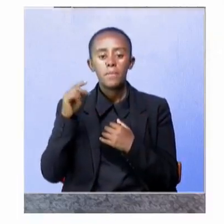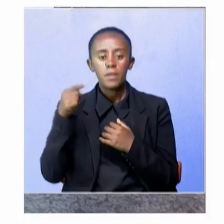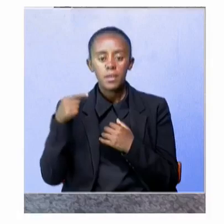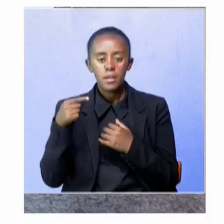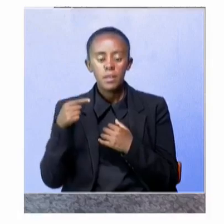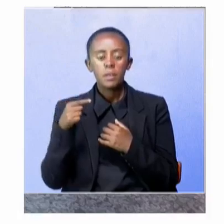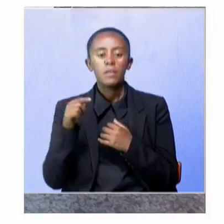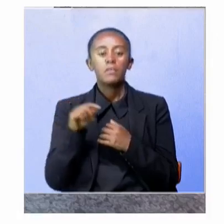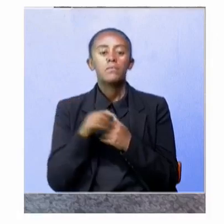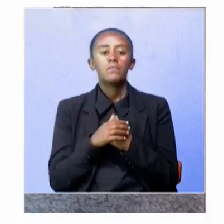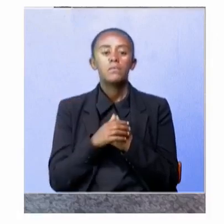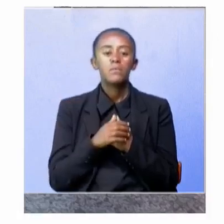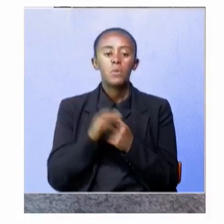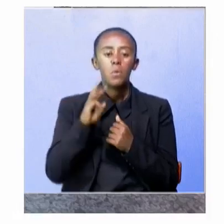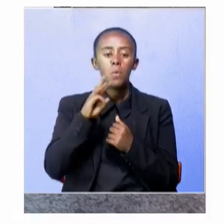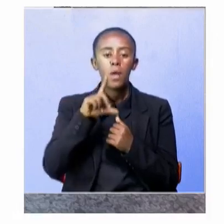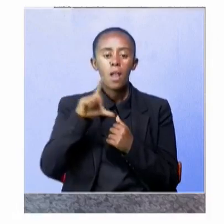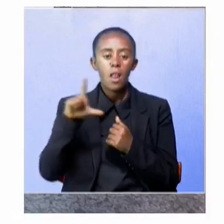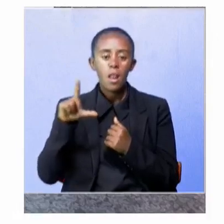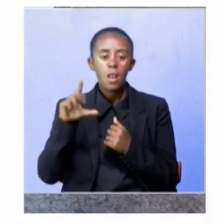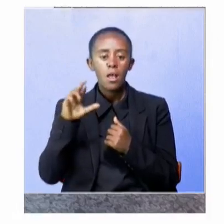Well-rounded.